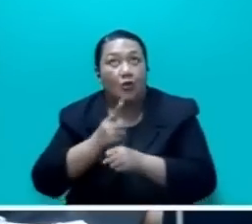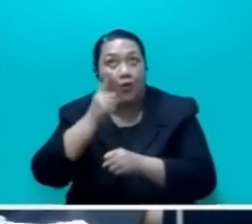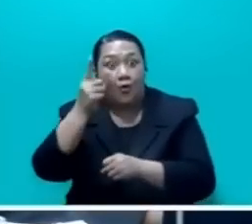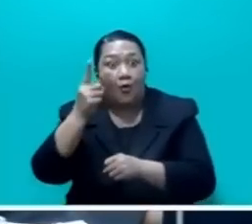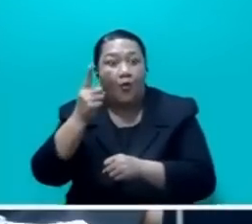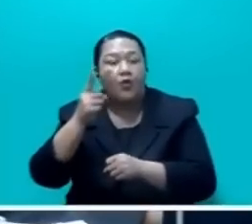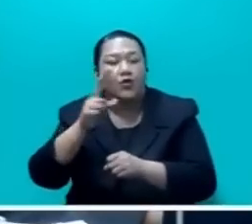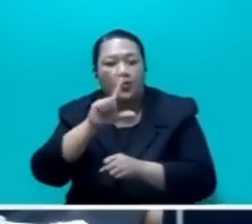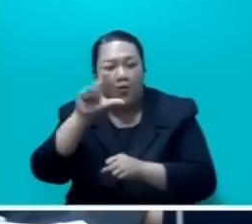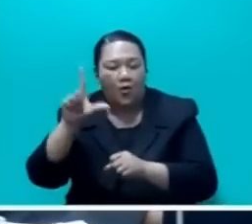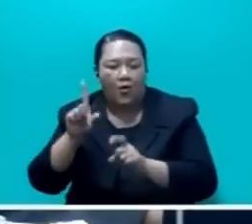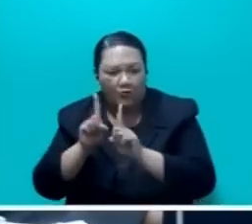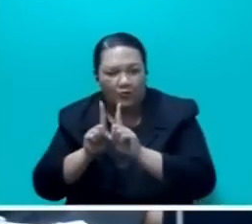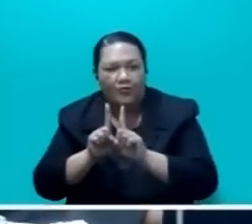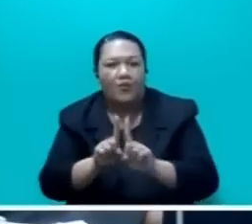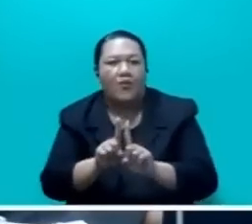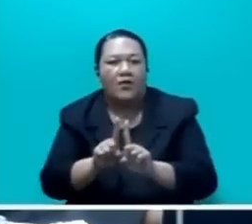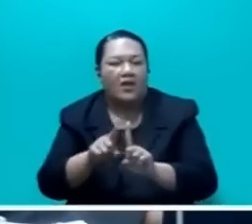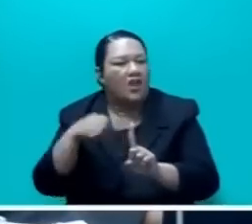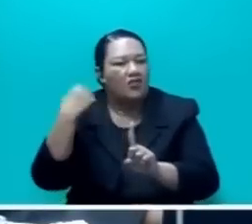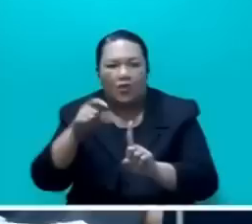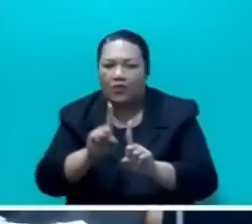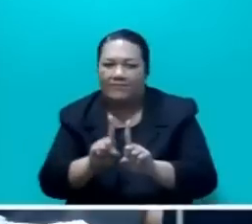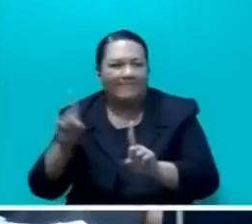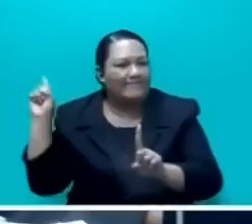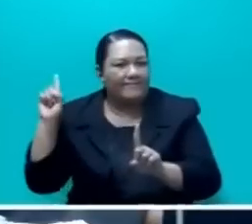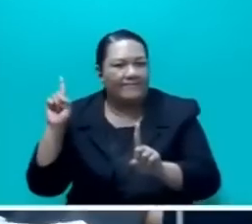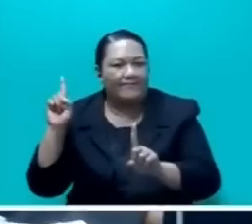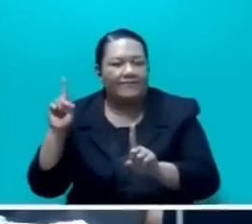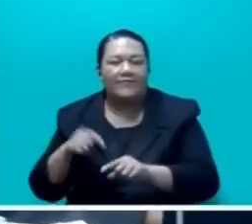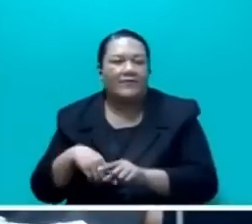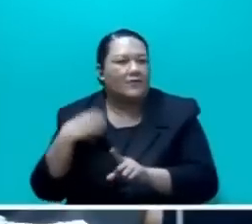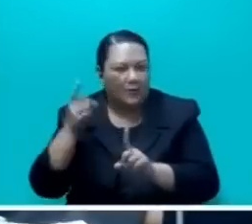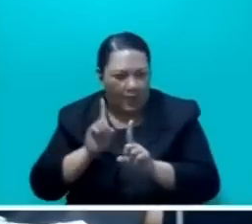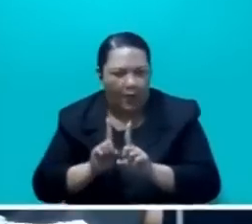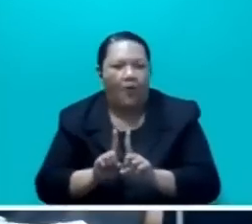you. He will not leave you or forsake you.